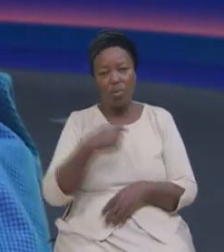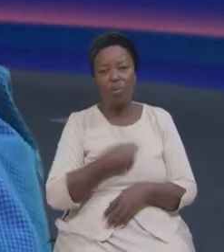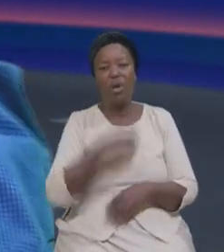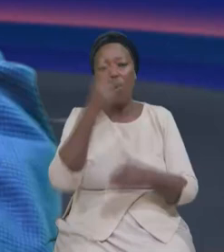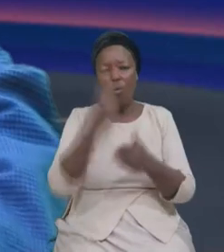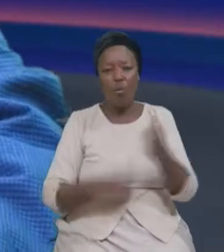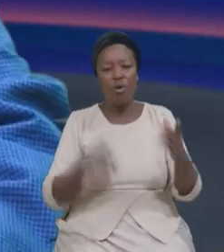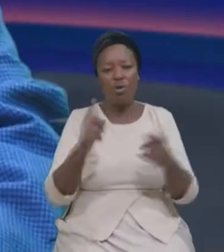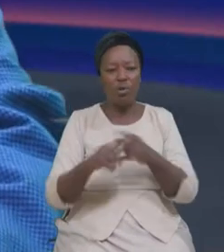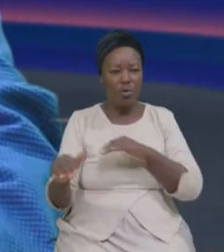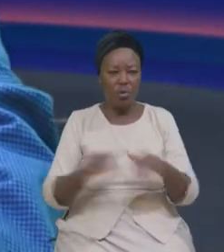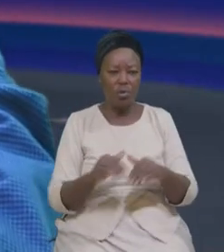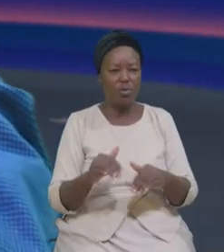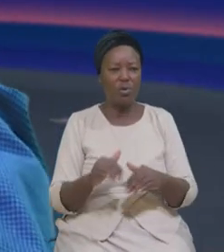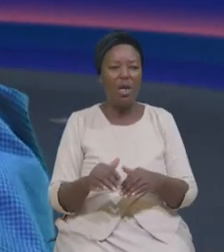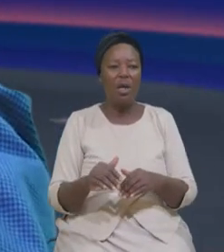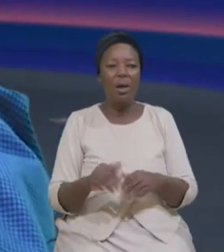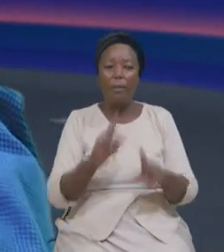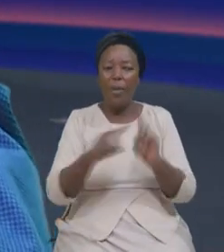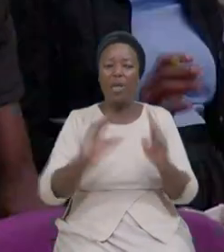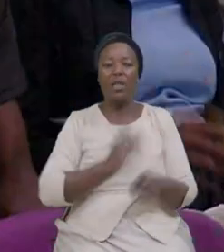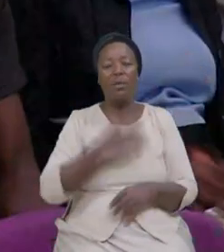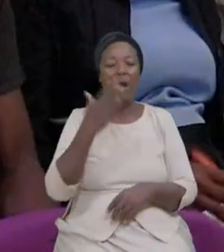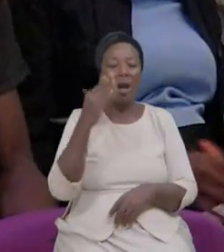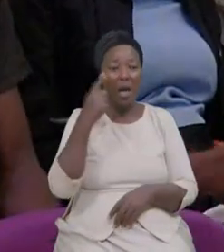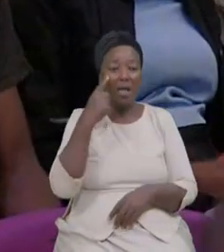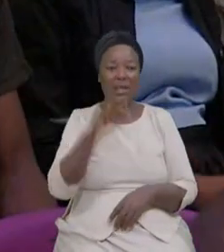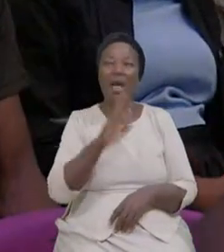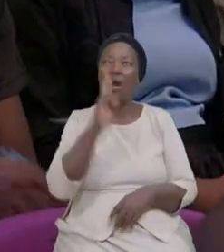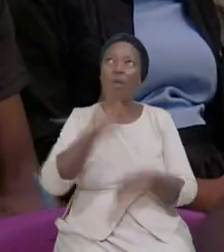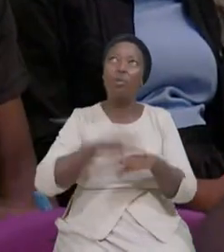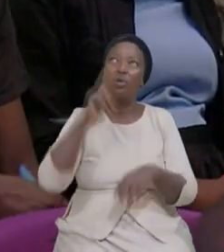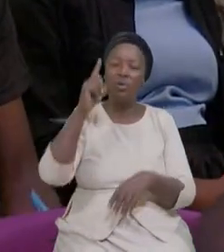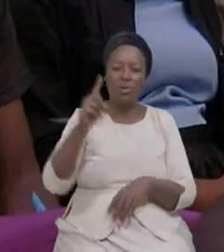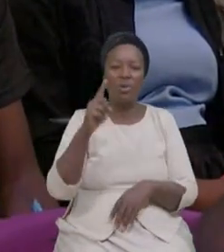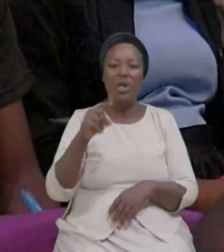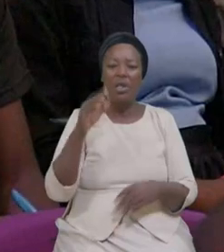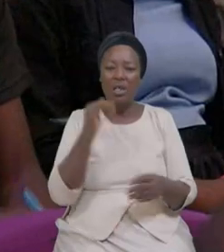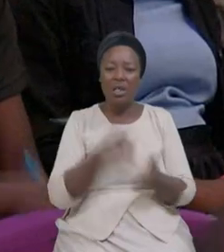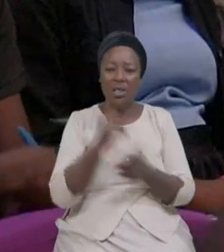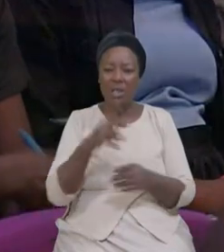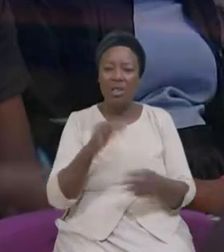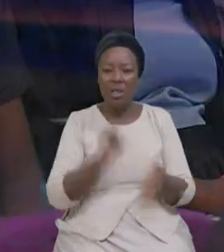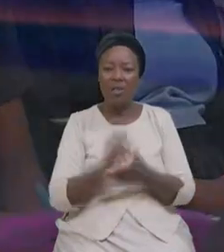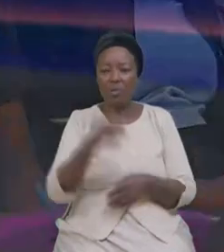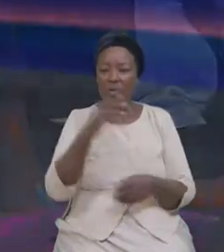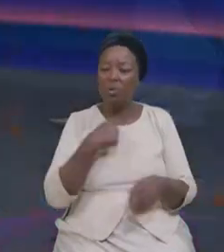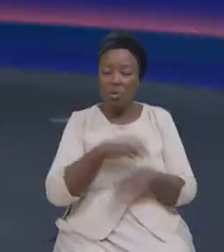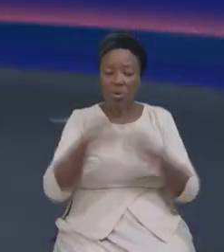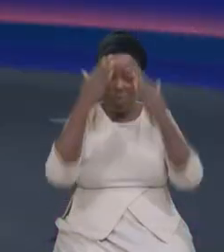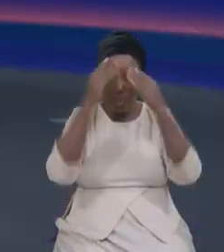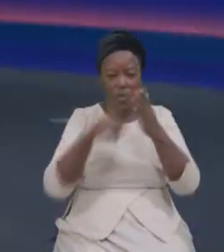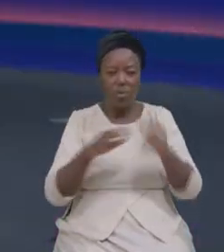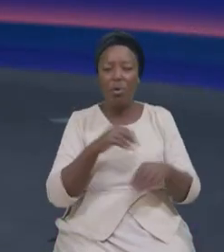do, but our eyes are upon thee. It says, we don't know what to do, but our